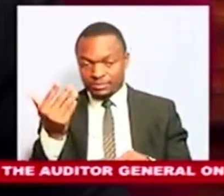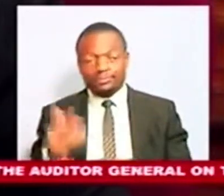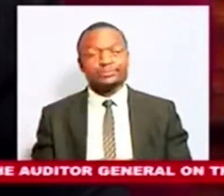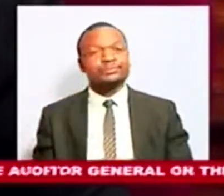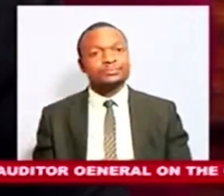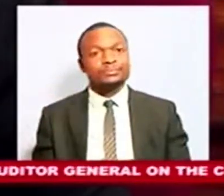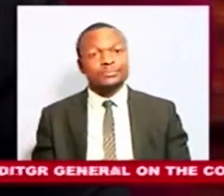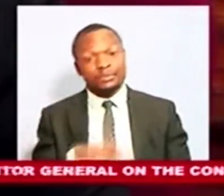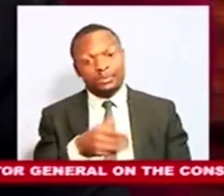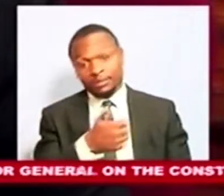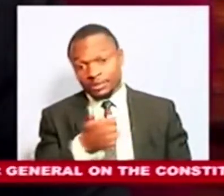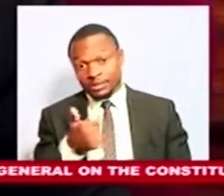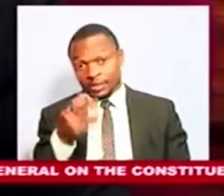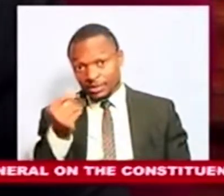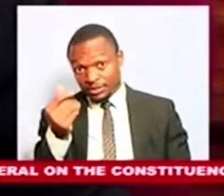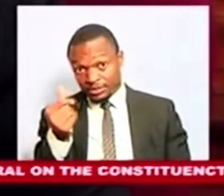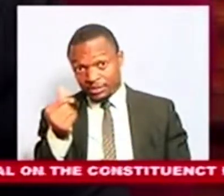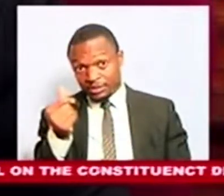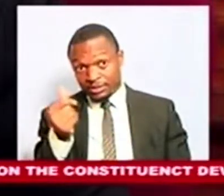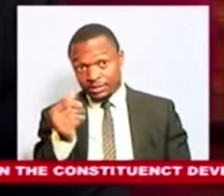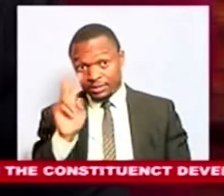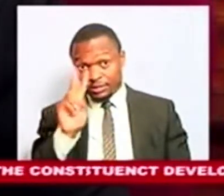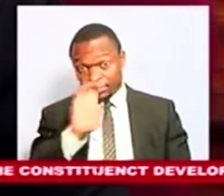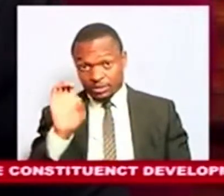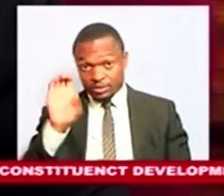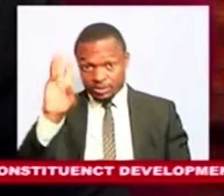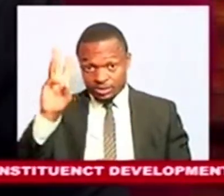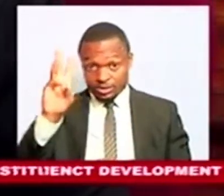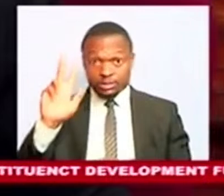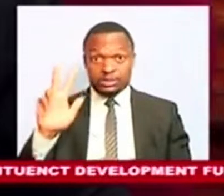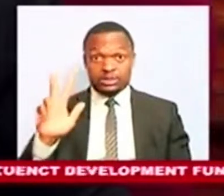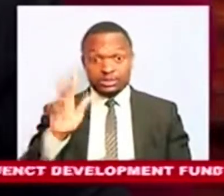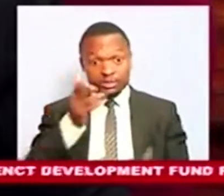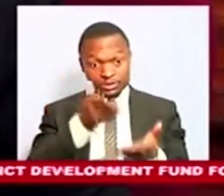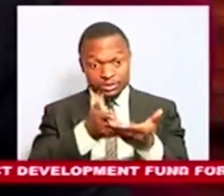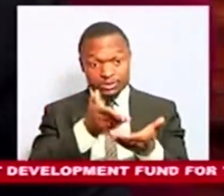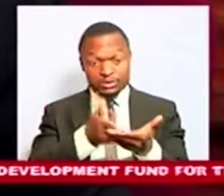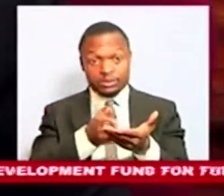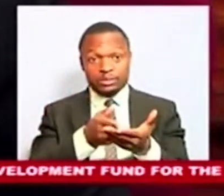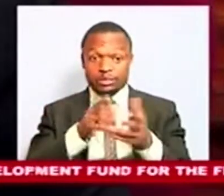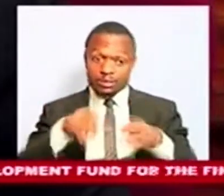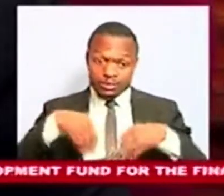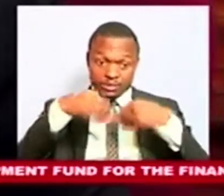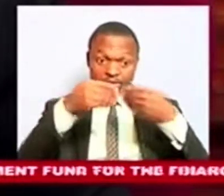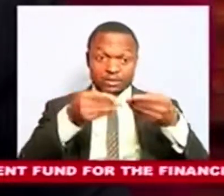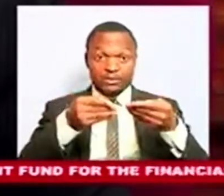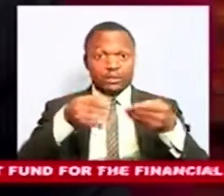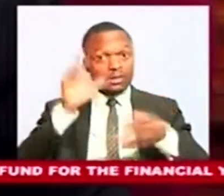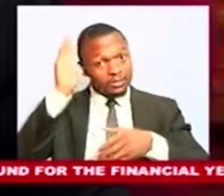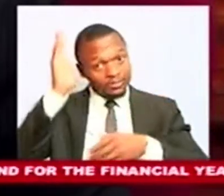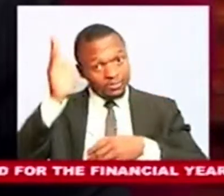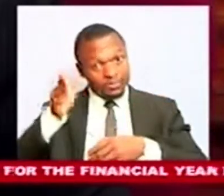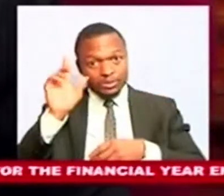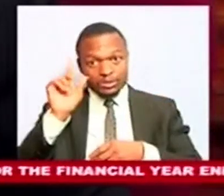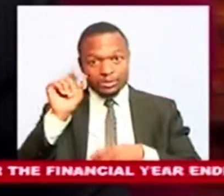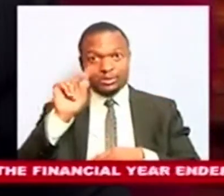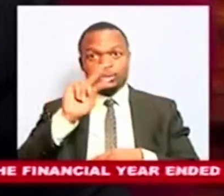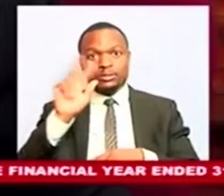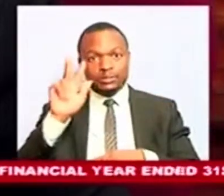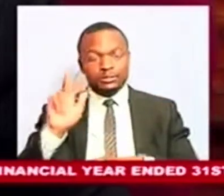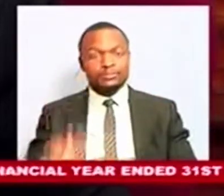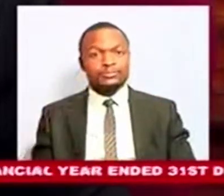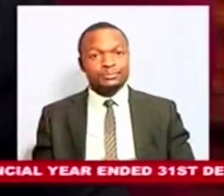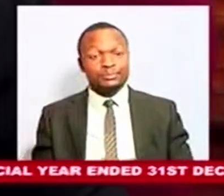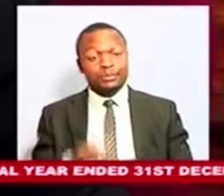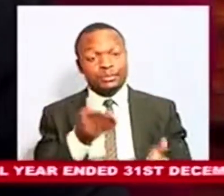is, the remainder of the money, which is the 263, this was pushed forward to 2023, of